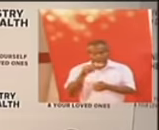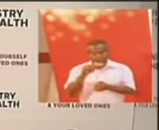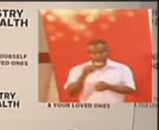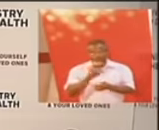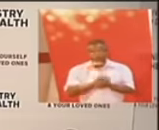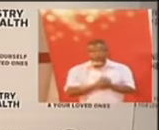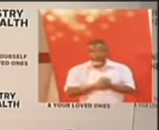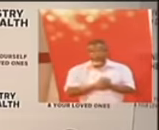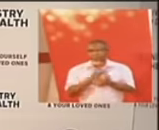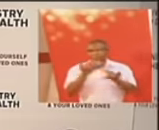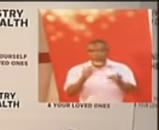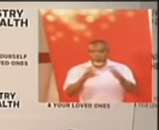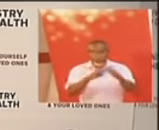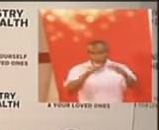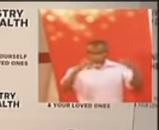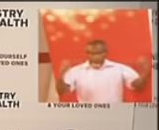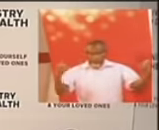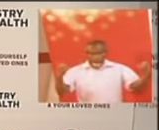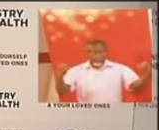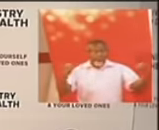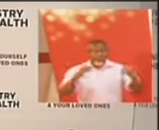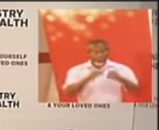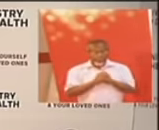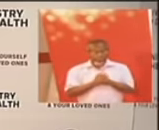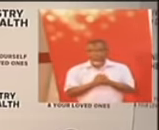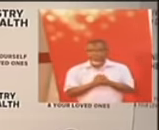Express newspaper.